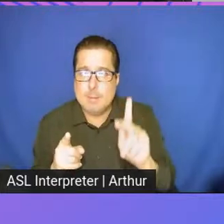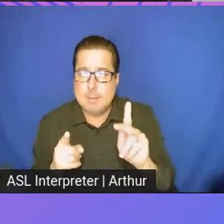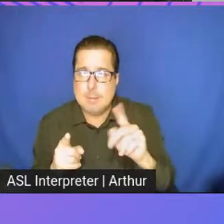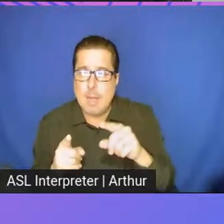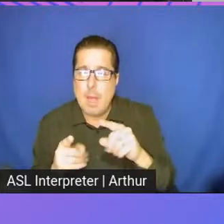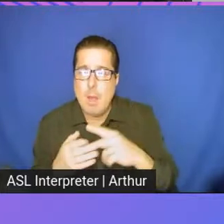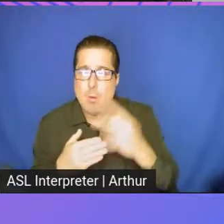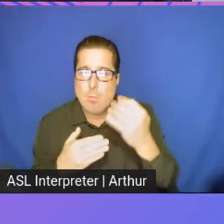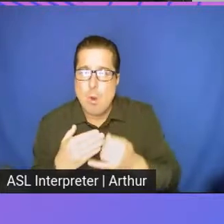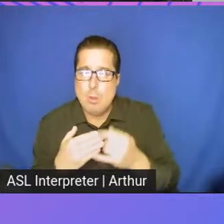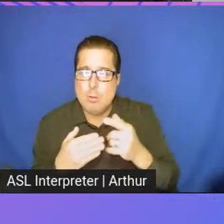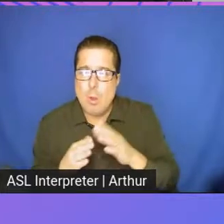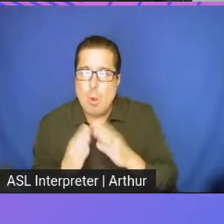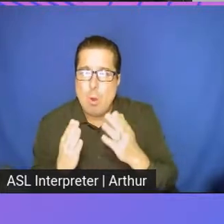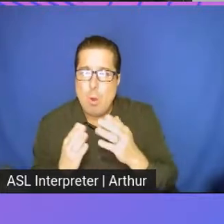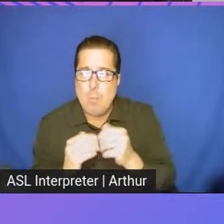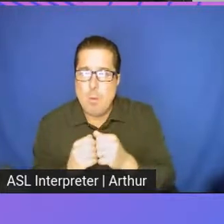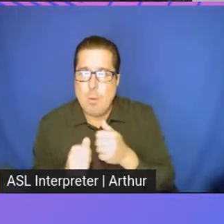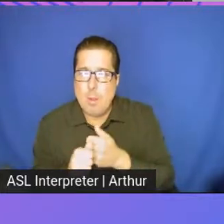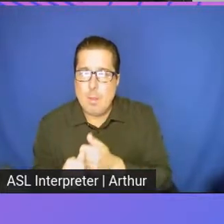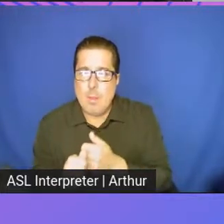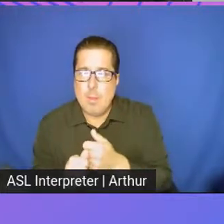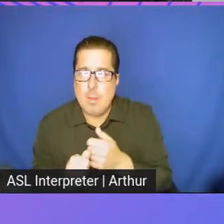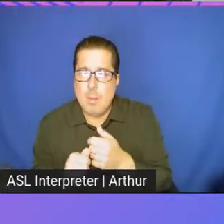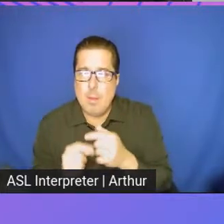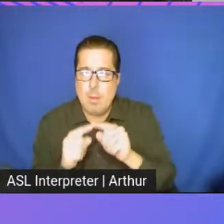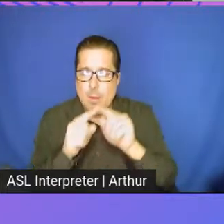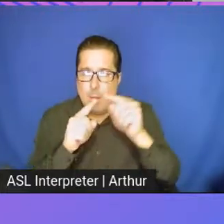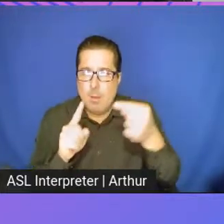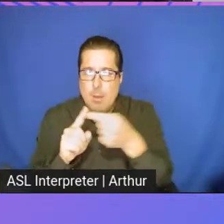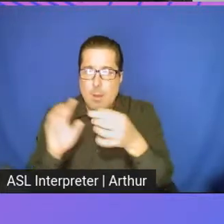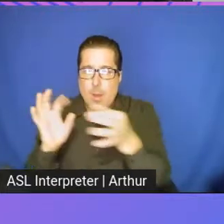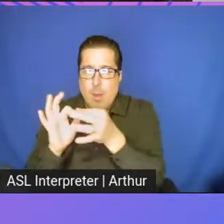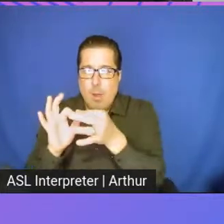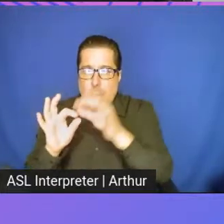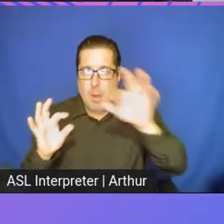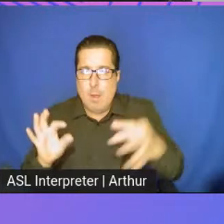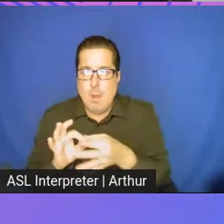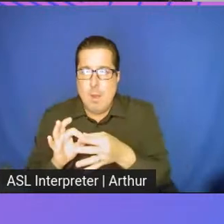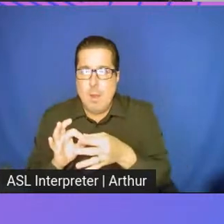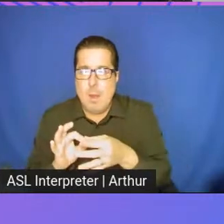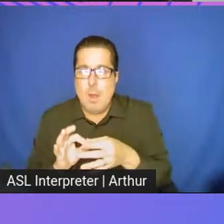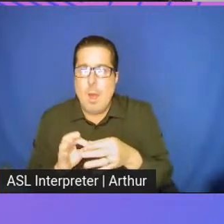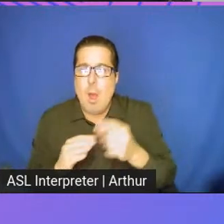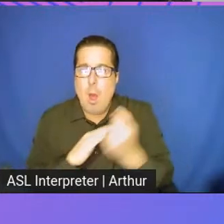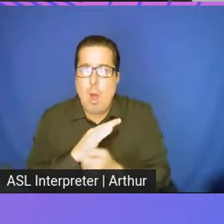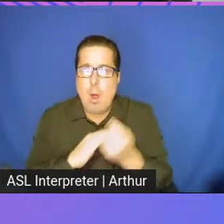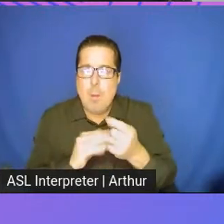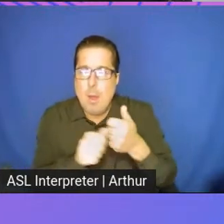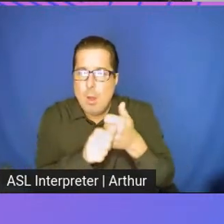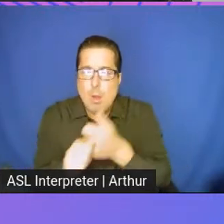on observability, if you know. It will automatically trace your application workloads, includes request and